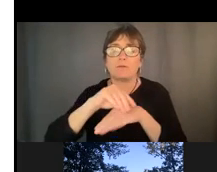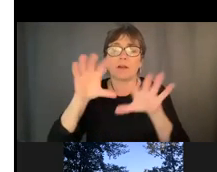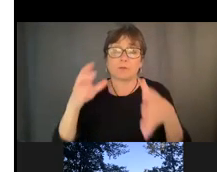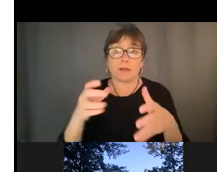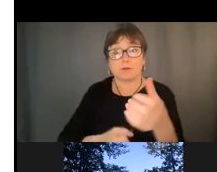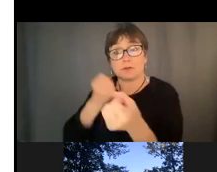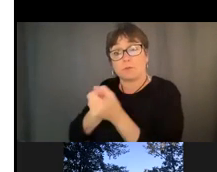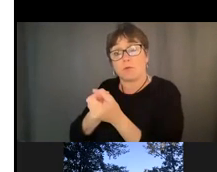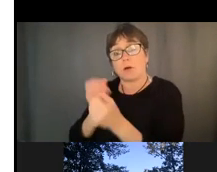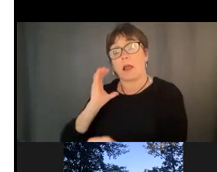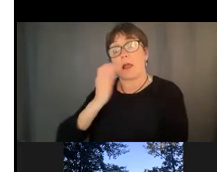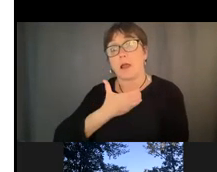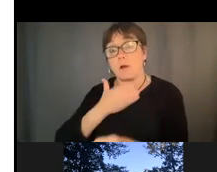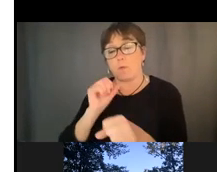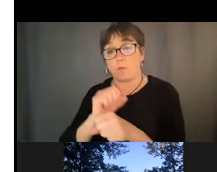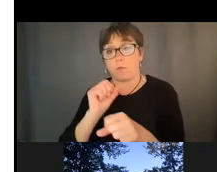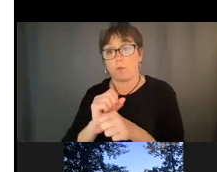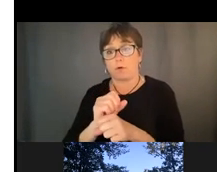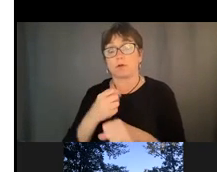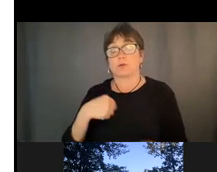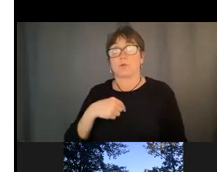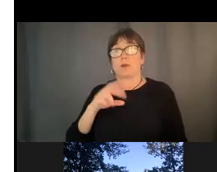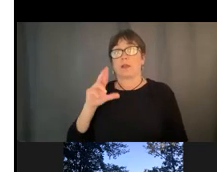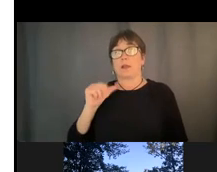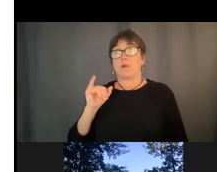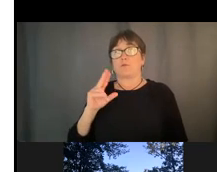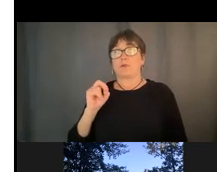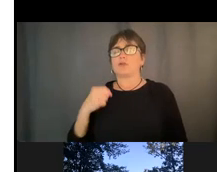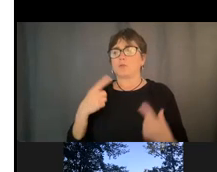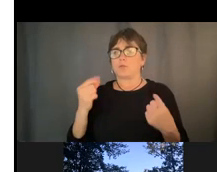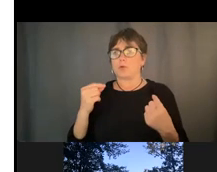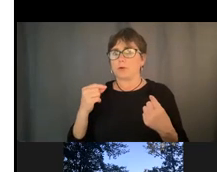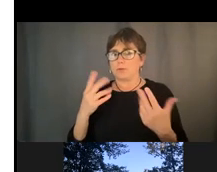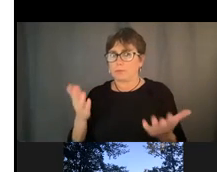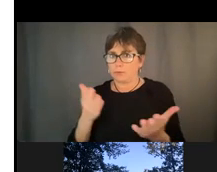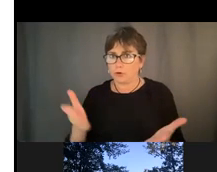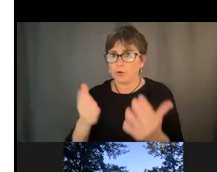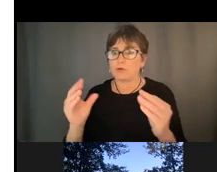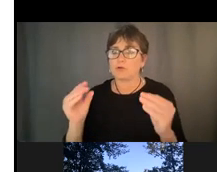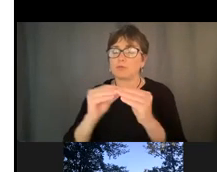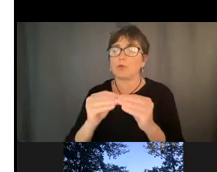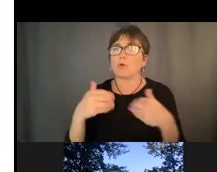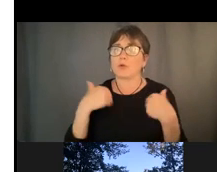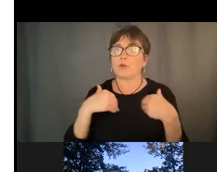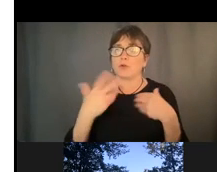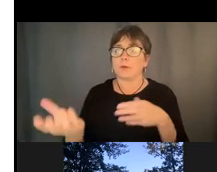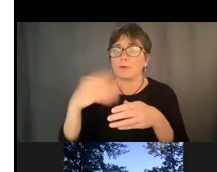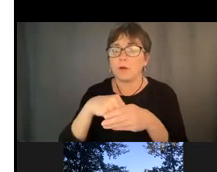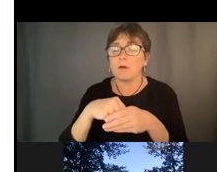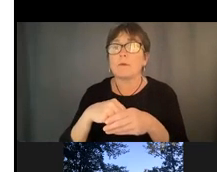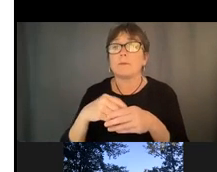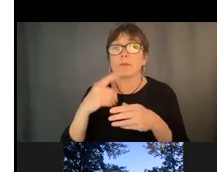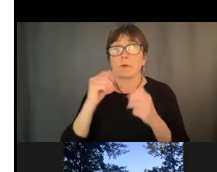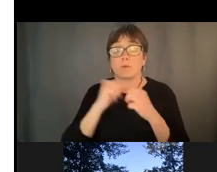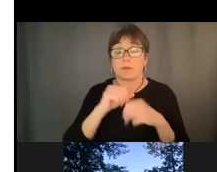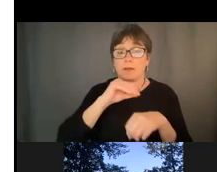what kind of things can RAISE produce that helps to promote effective youth engagement, both with the advisory council in the future and